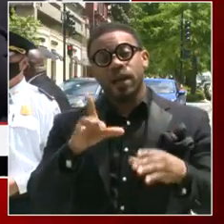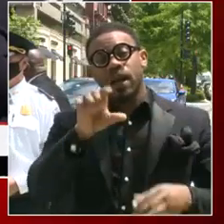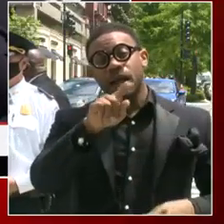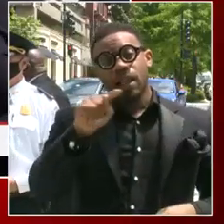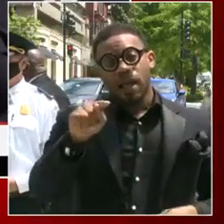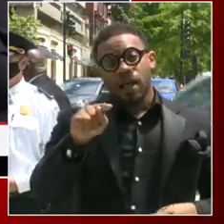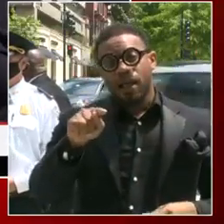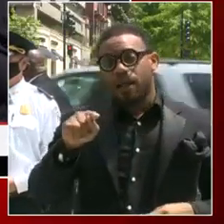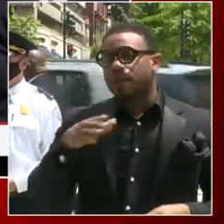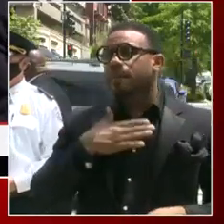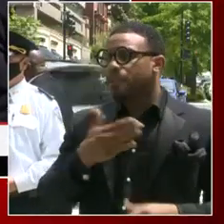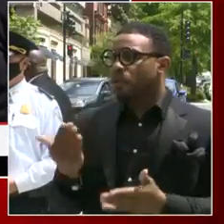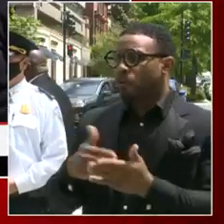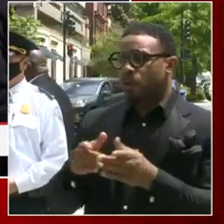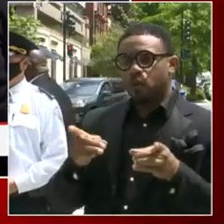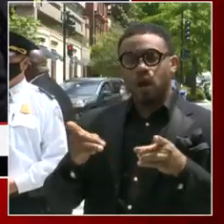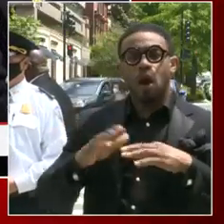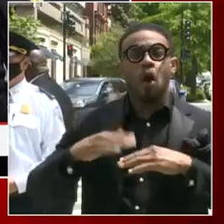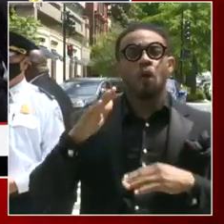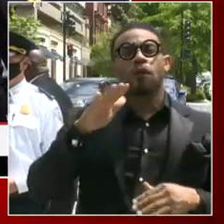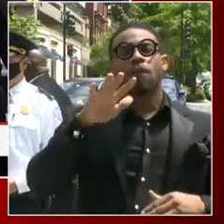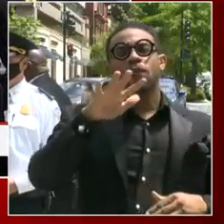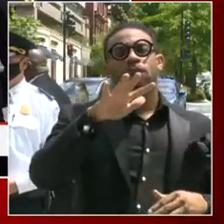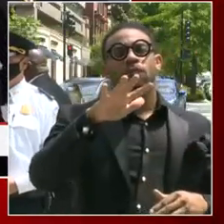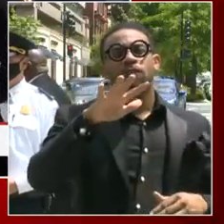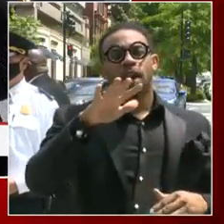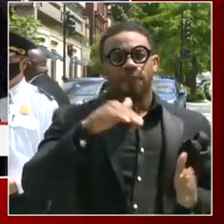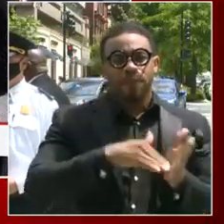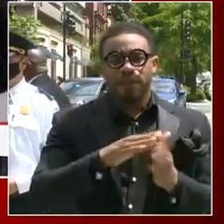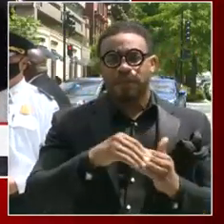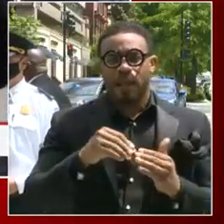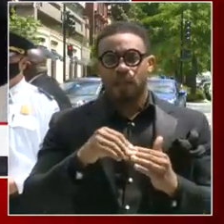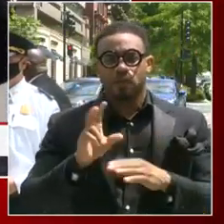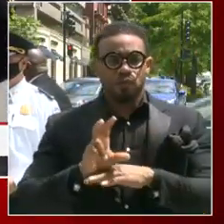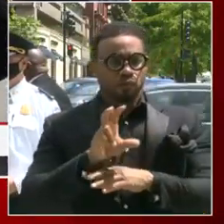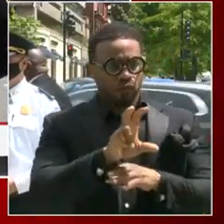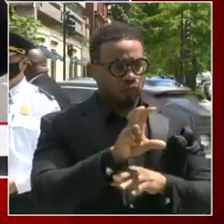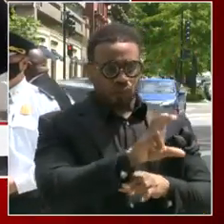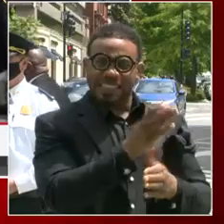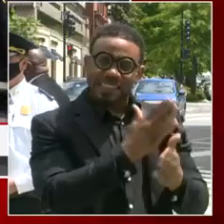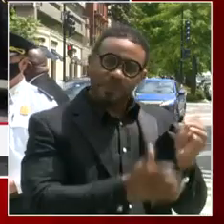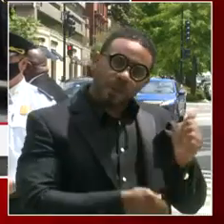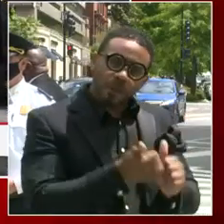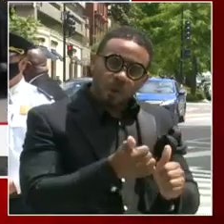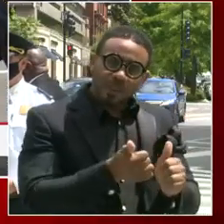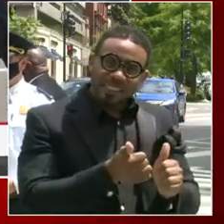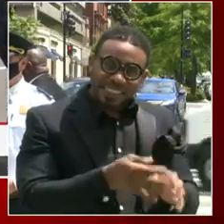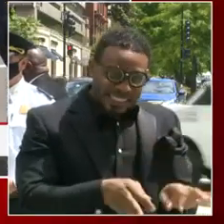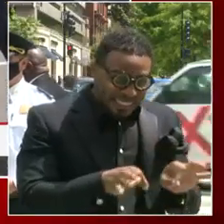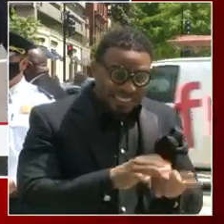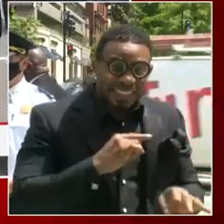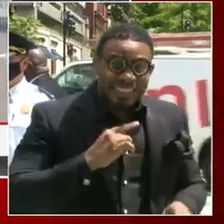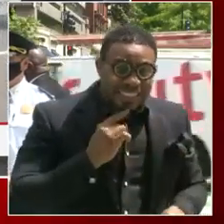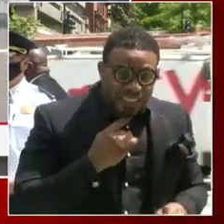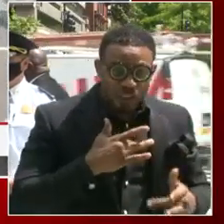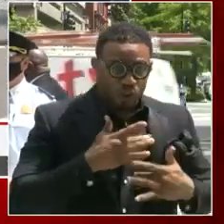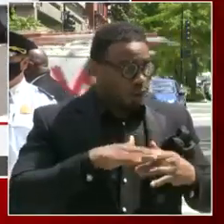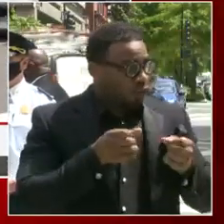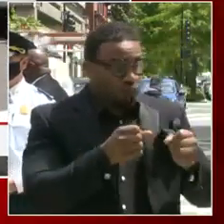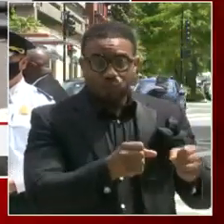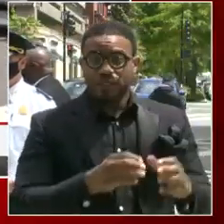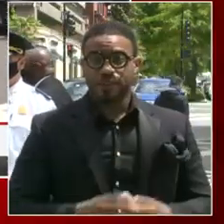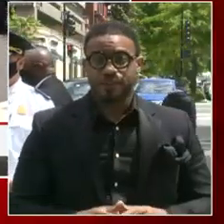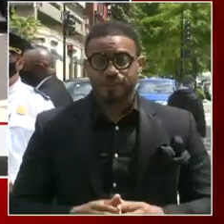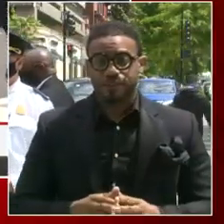Lott to redirect over $5 million to address some of the most pressing concerns on our